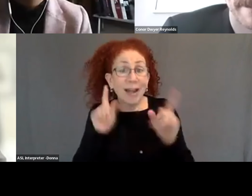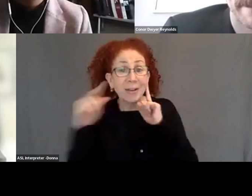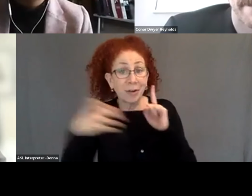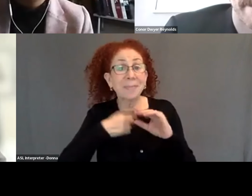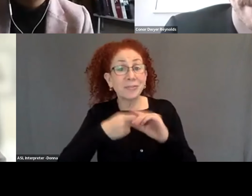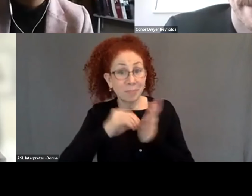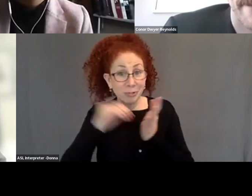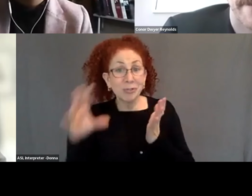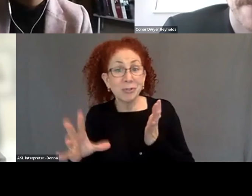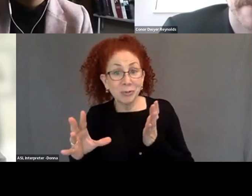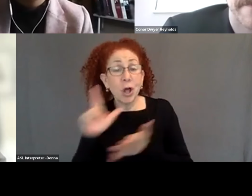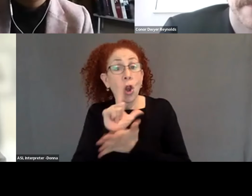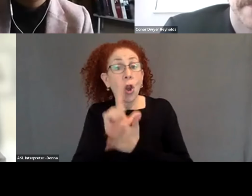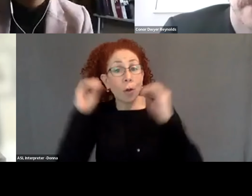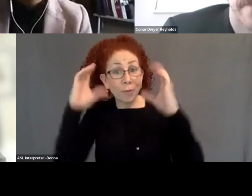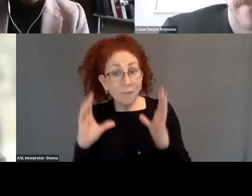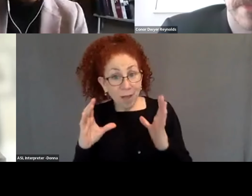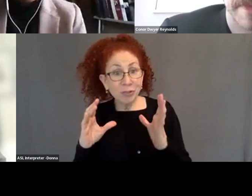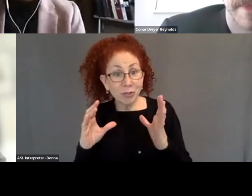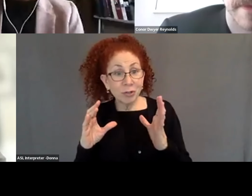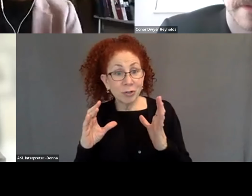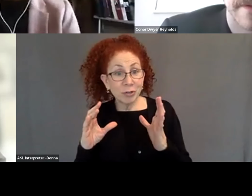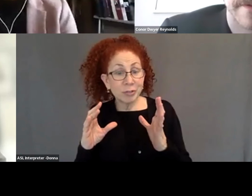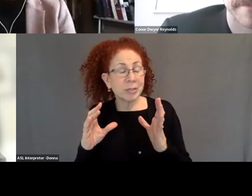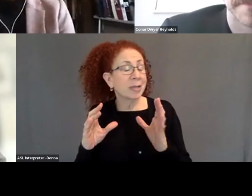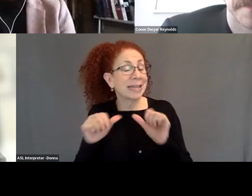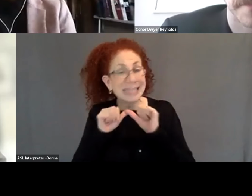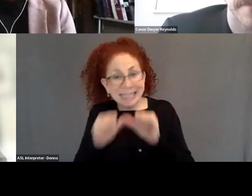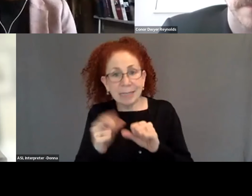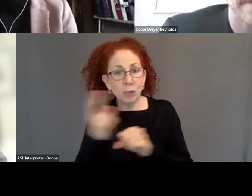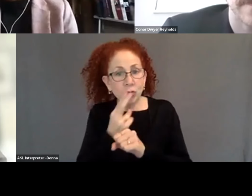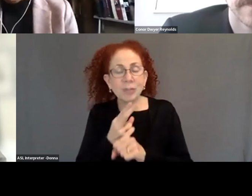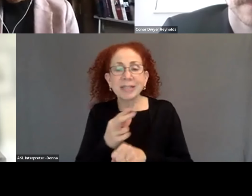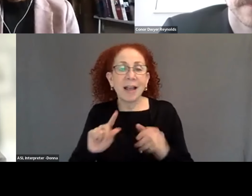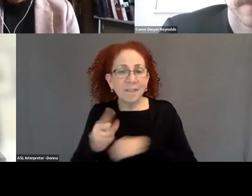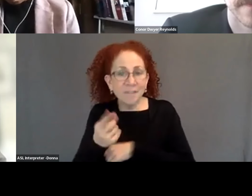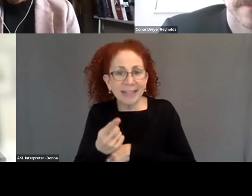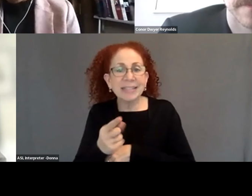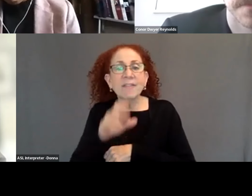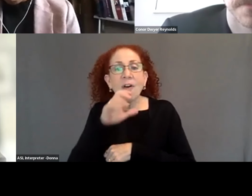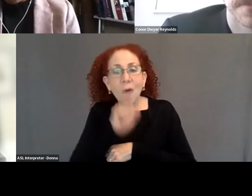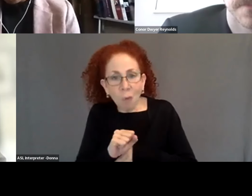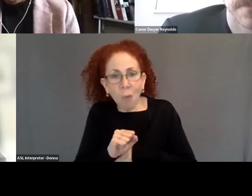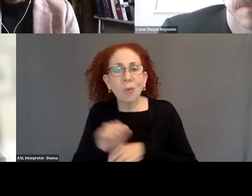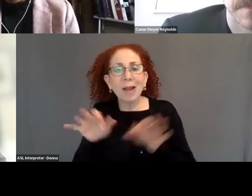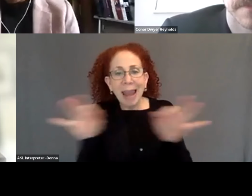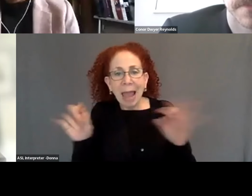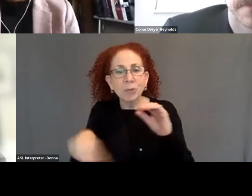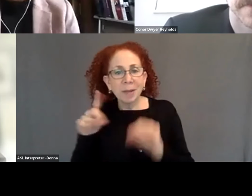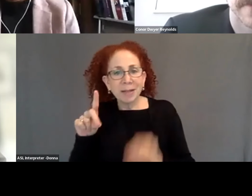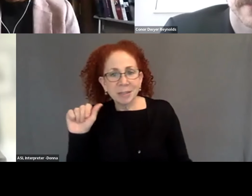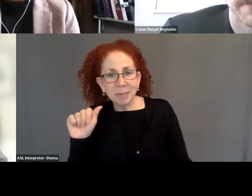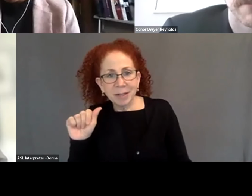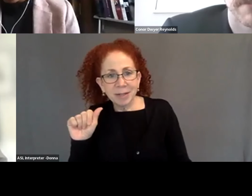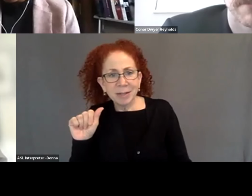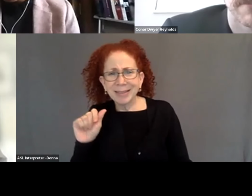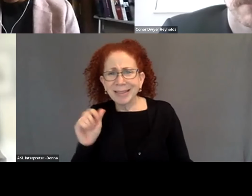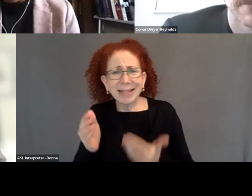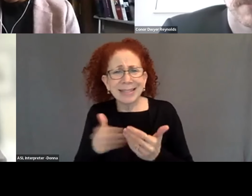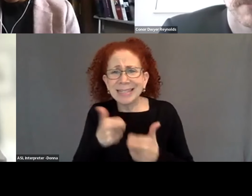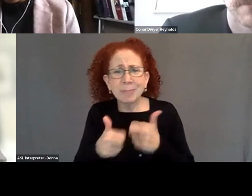that law professors reproduce offensive, antiquated language about disability. It's a super easy problem